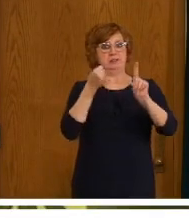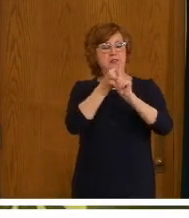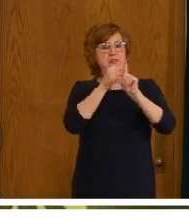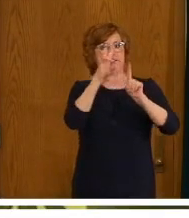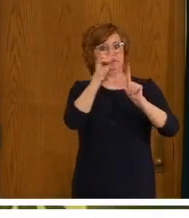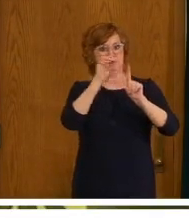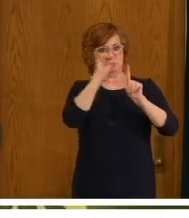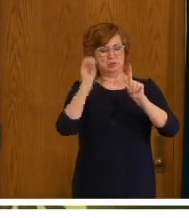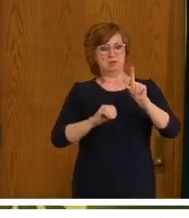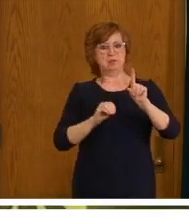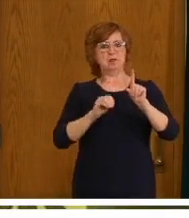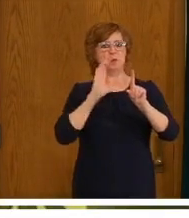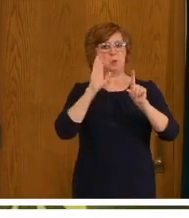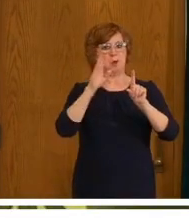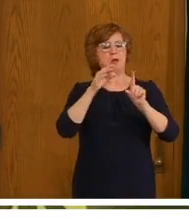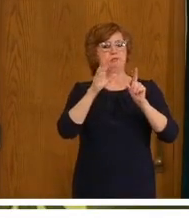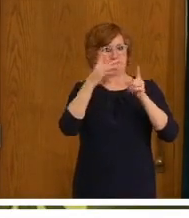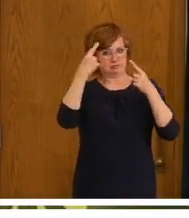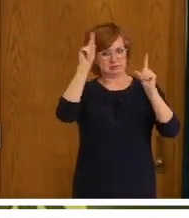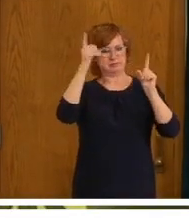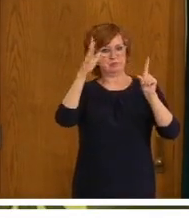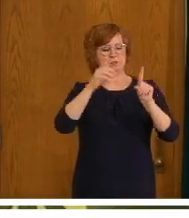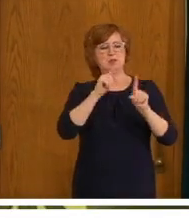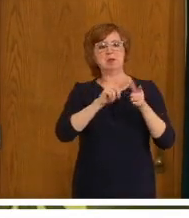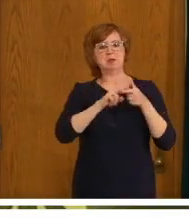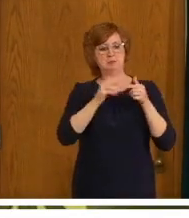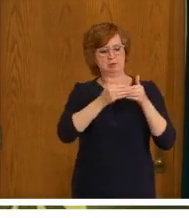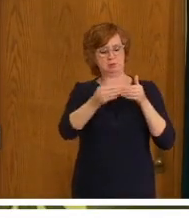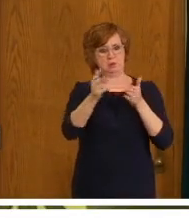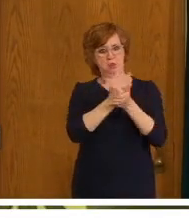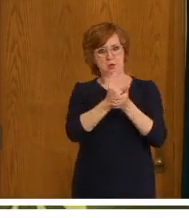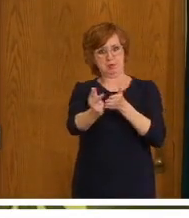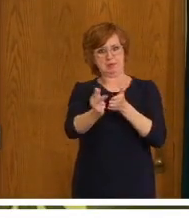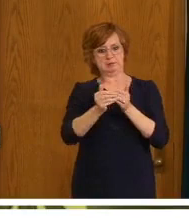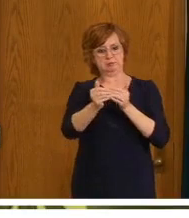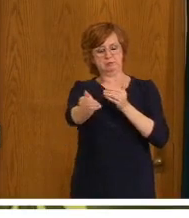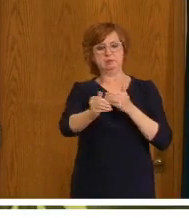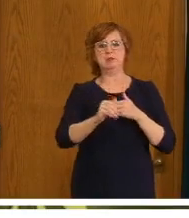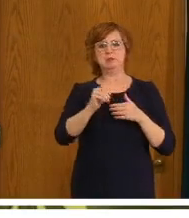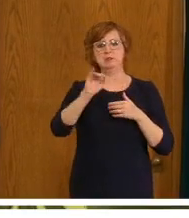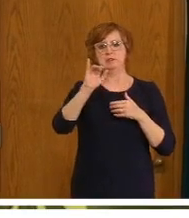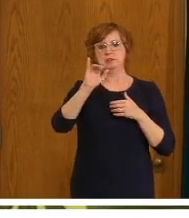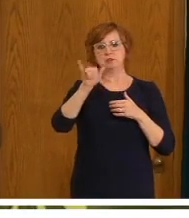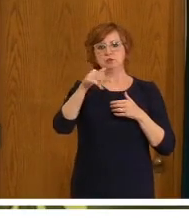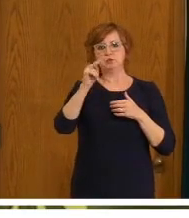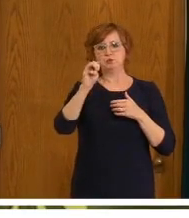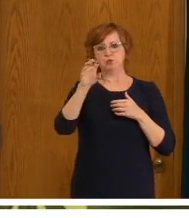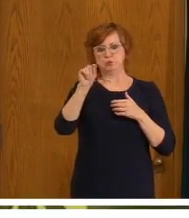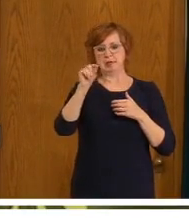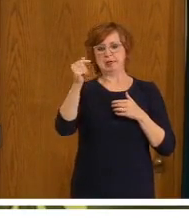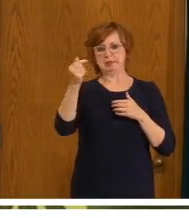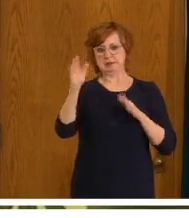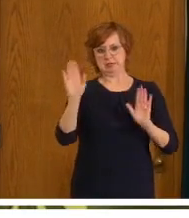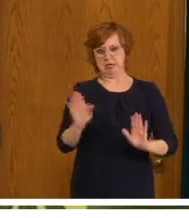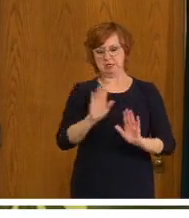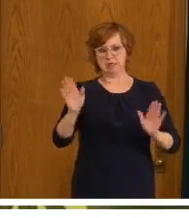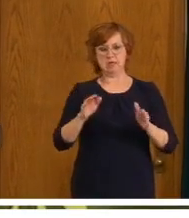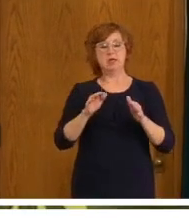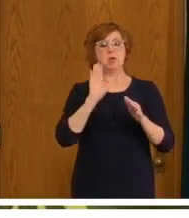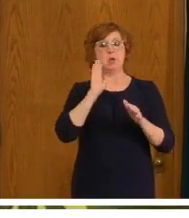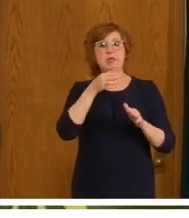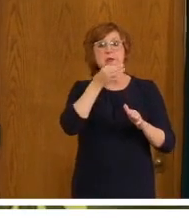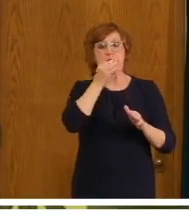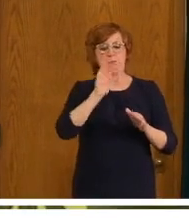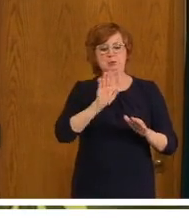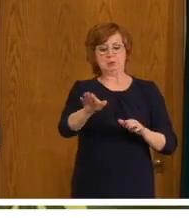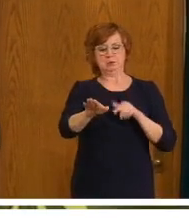Sunday, June the 20th. And we're getting very close to reaching the Step 3 threshold, which is 70% of all adults over the